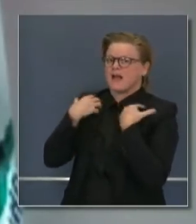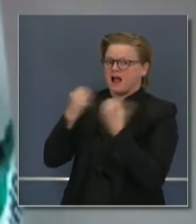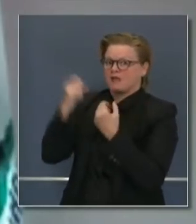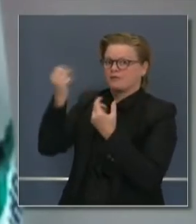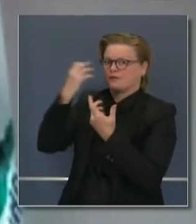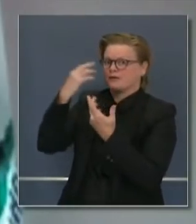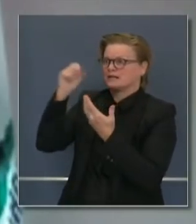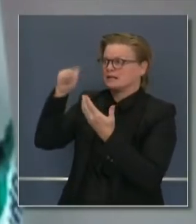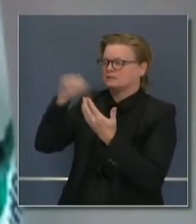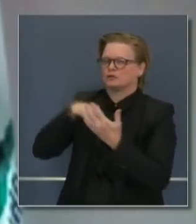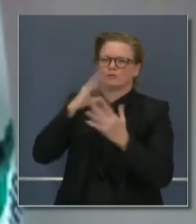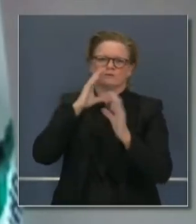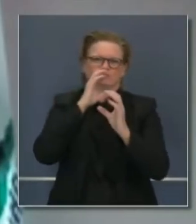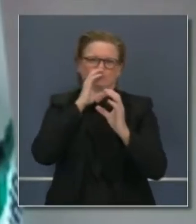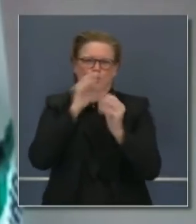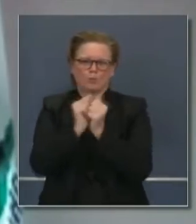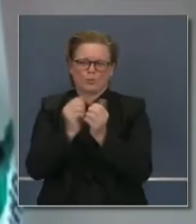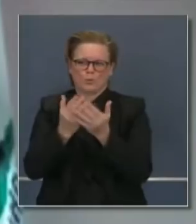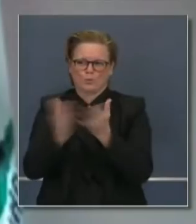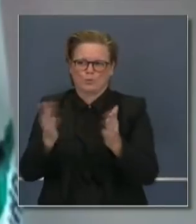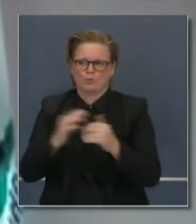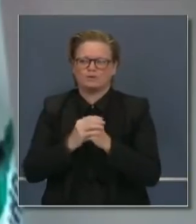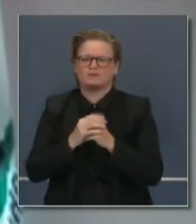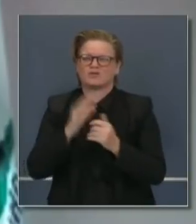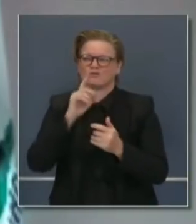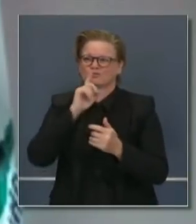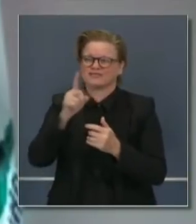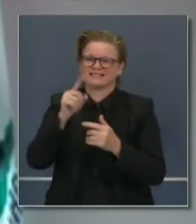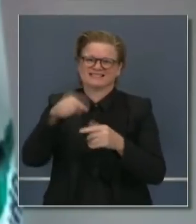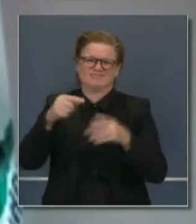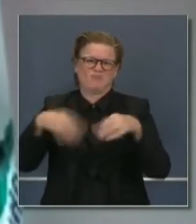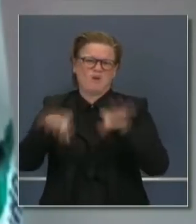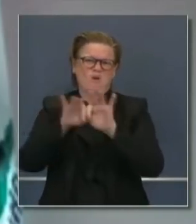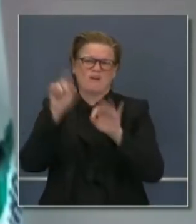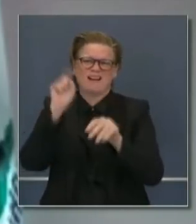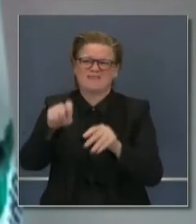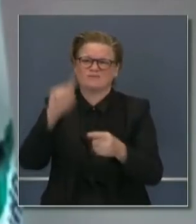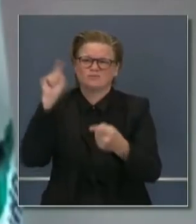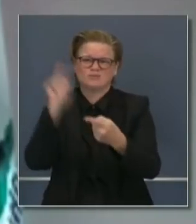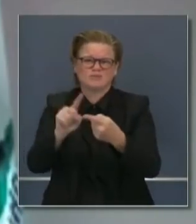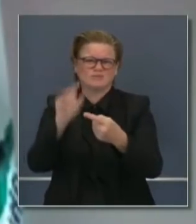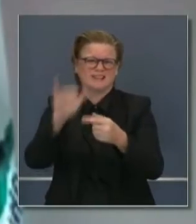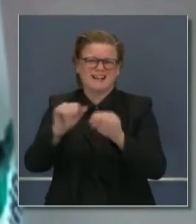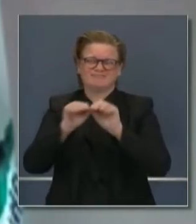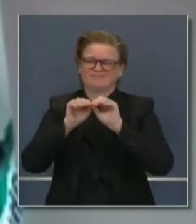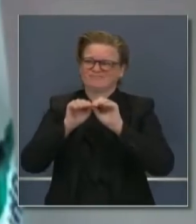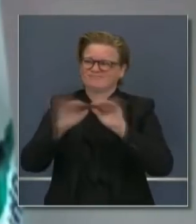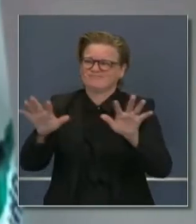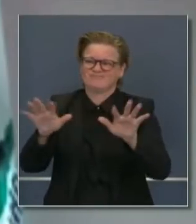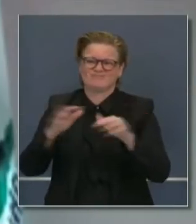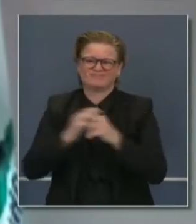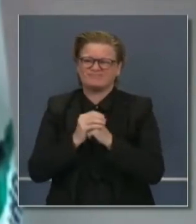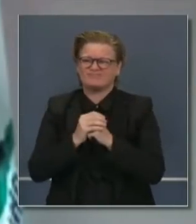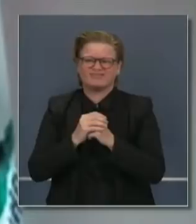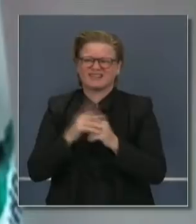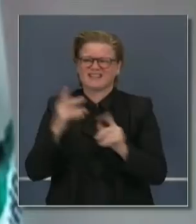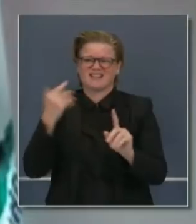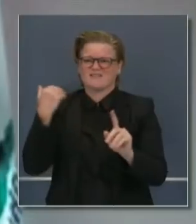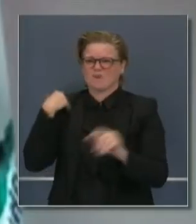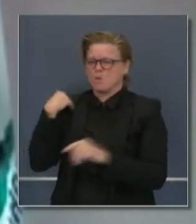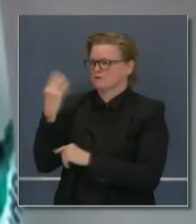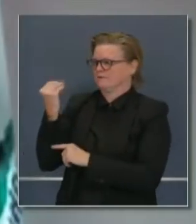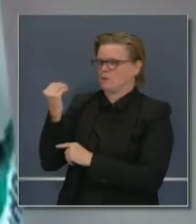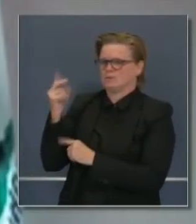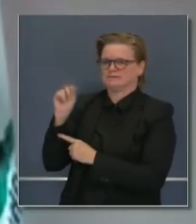tool that helps us reduce transmission, and by shortening it, we hope to increase compliance and make sure that we do